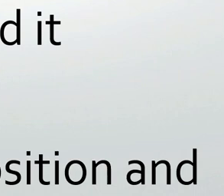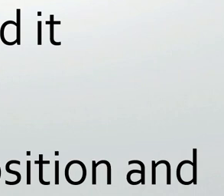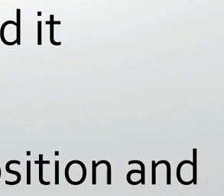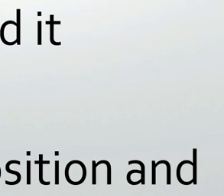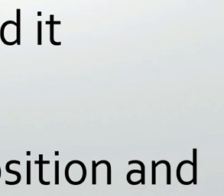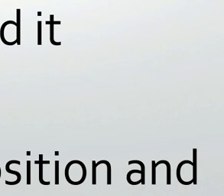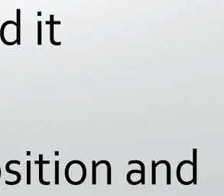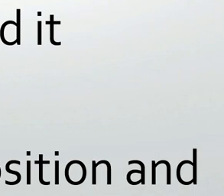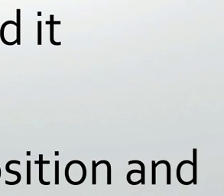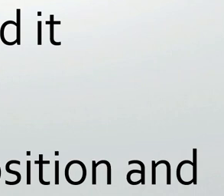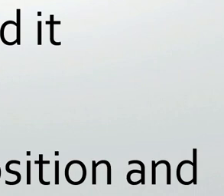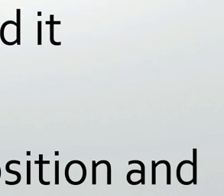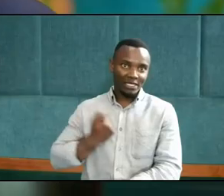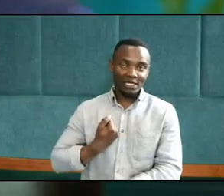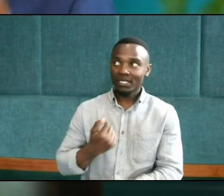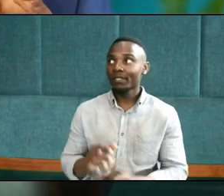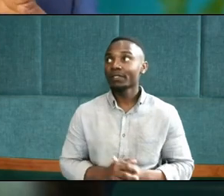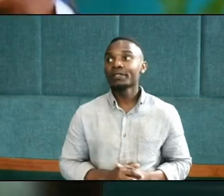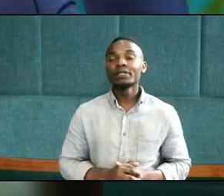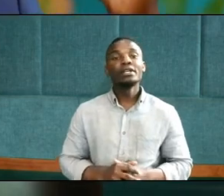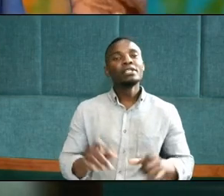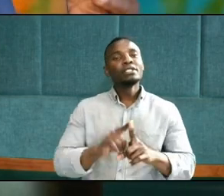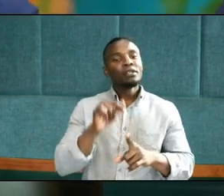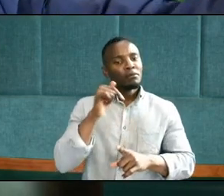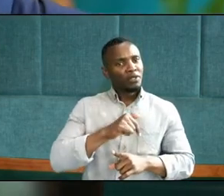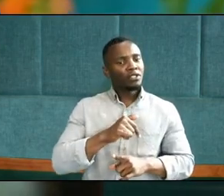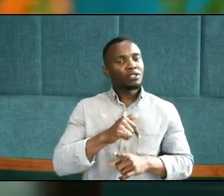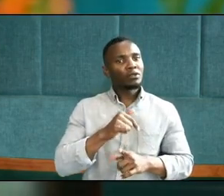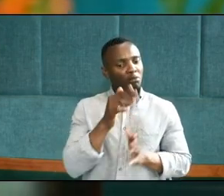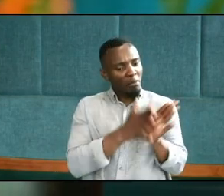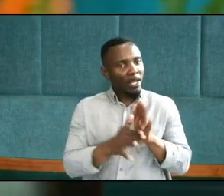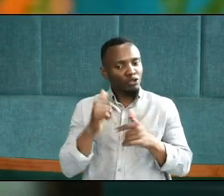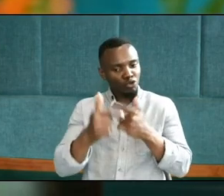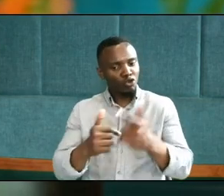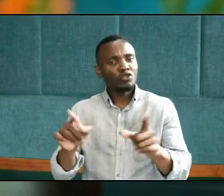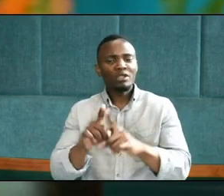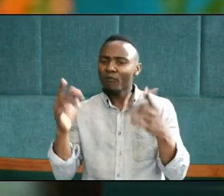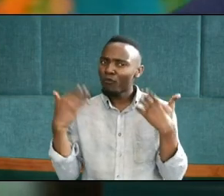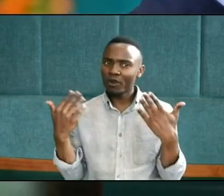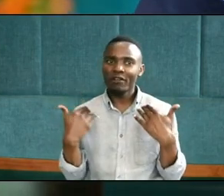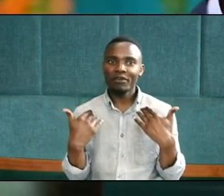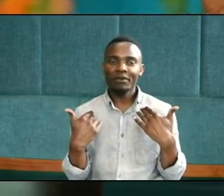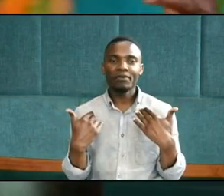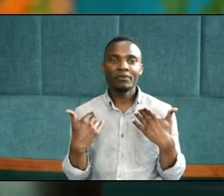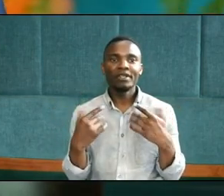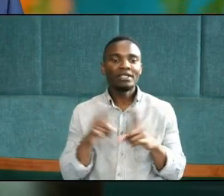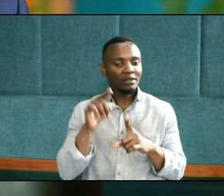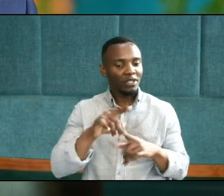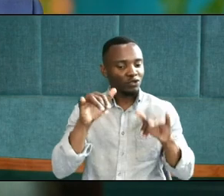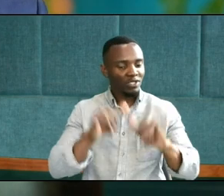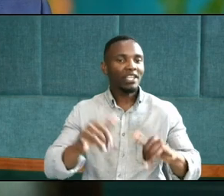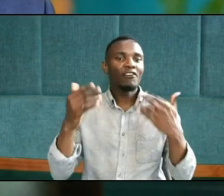That's how God wanted it. And this was going to be like that for eternity. This was going to be like that